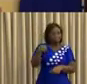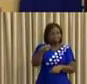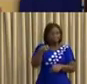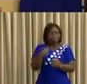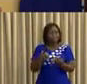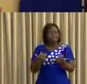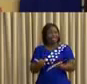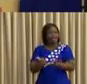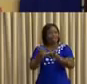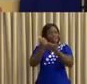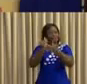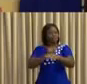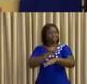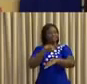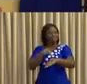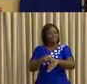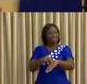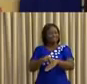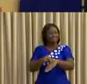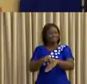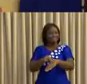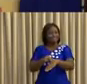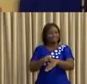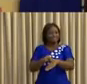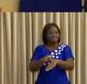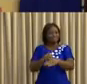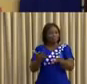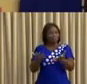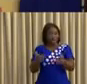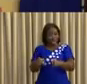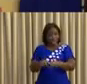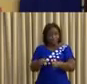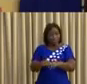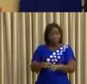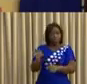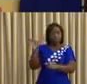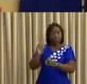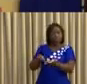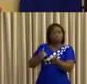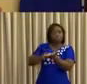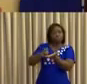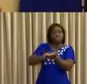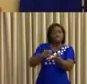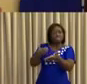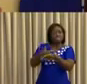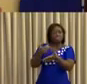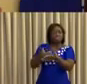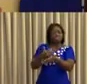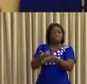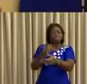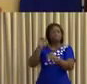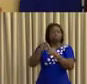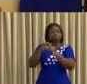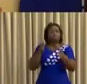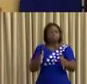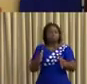further our nation's democratic credentials, as the exercise to compile a new voters register to be